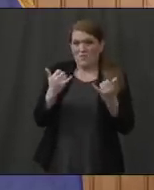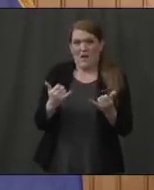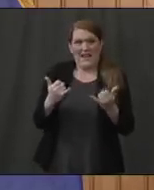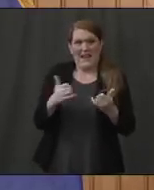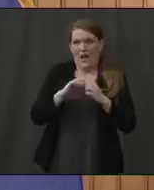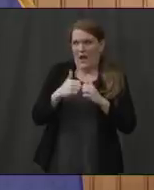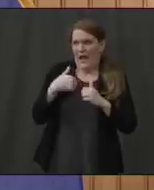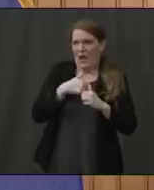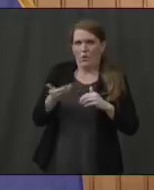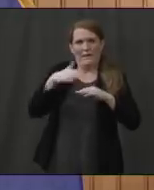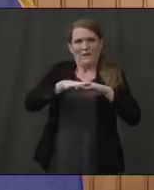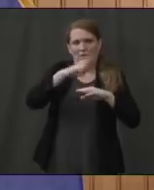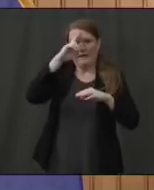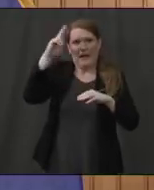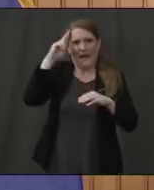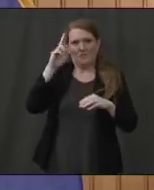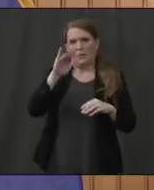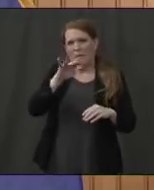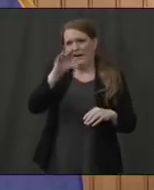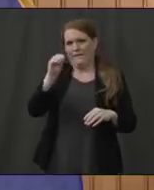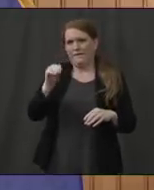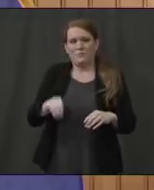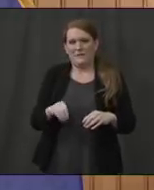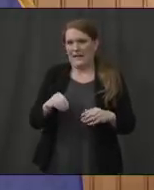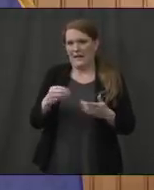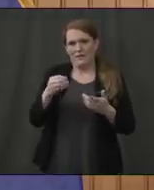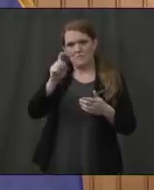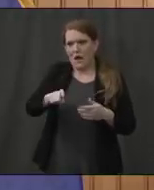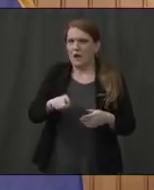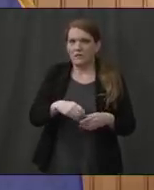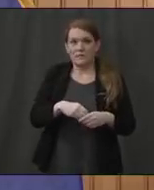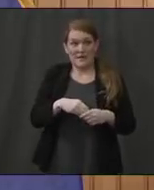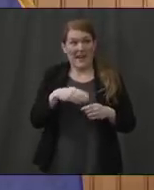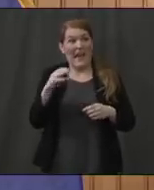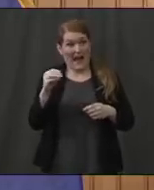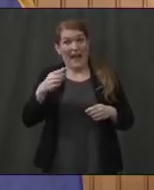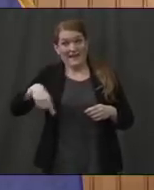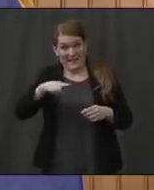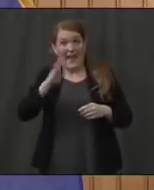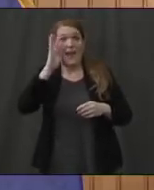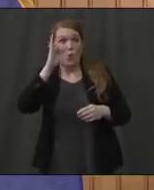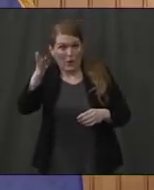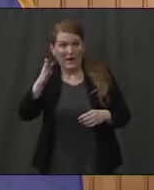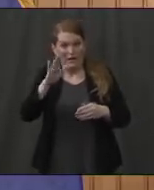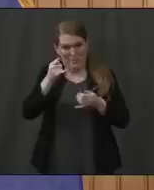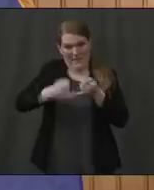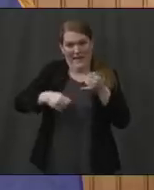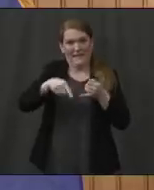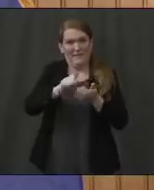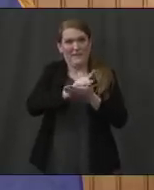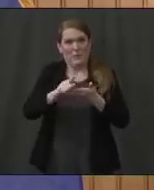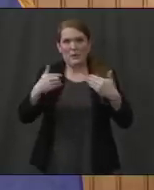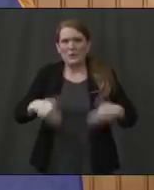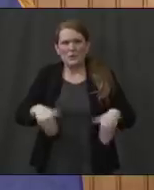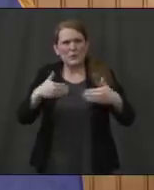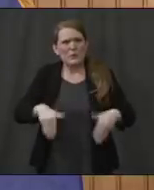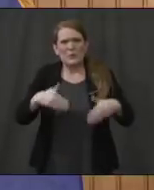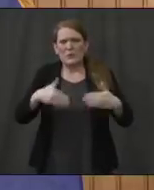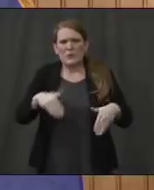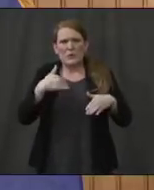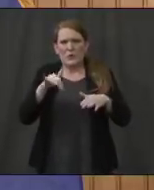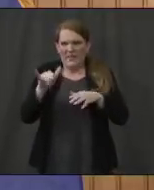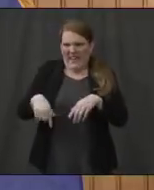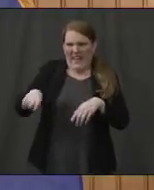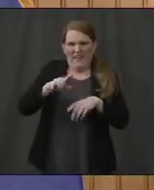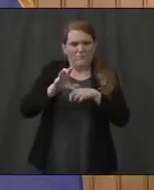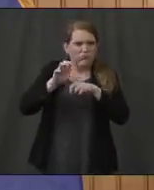increased their capacity by 50%, I think, by the end of this week, certainly. And that is light speed. And but we have a virus that's working at